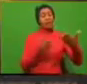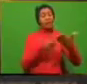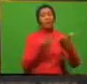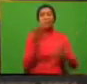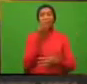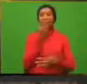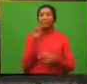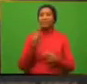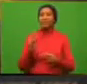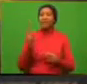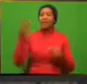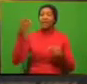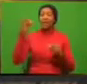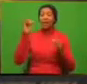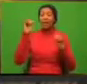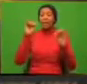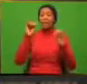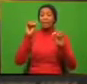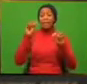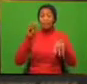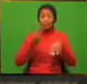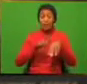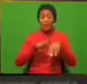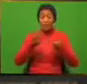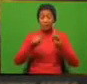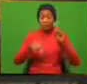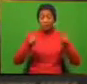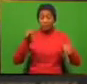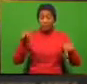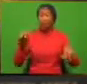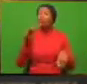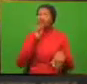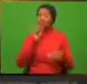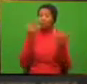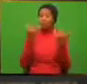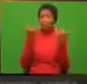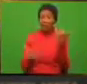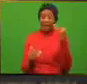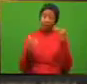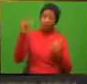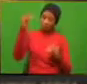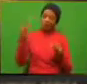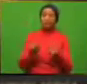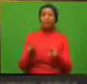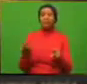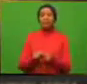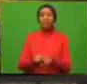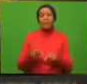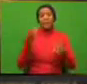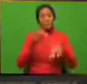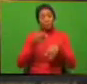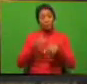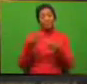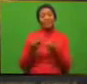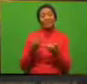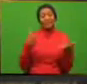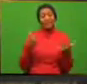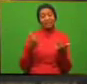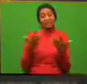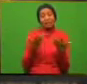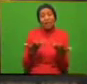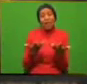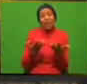income disparities directly on race. The legacy of colonialism and apartheid rooted in